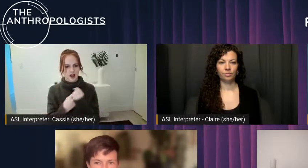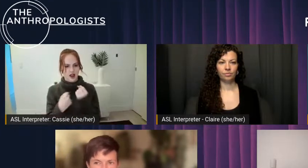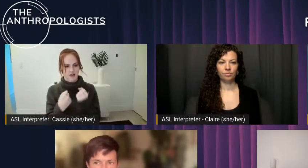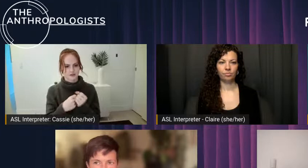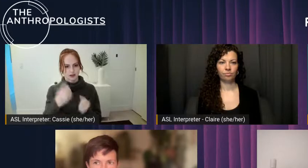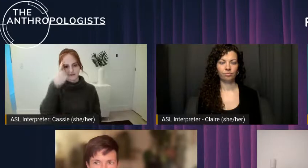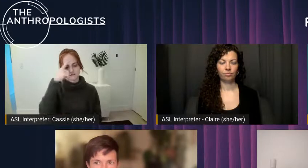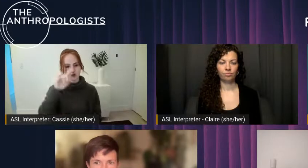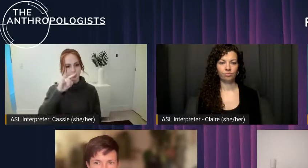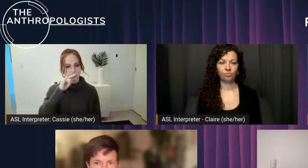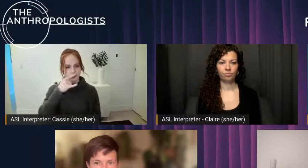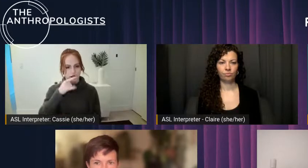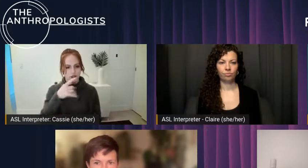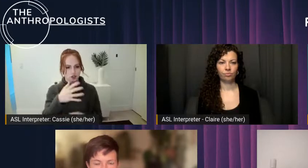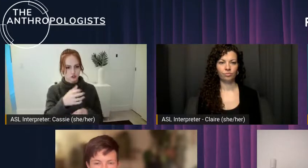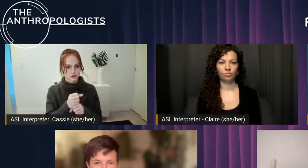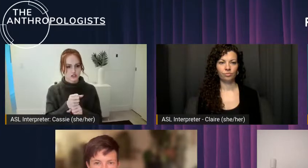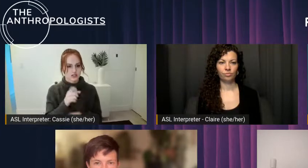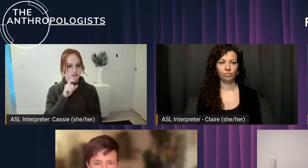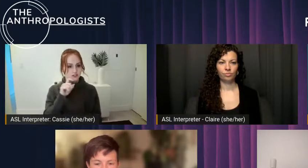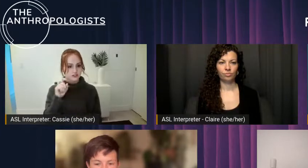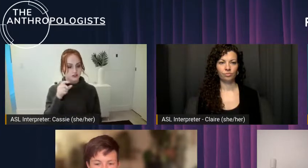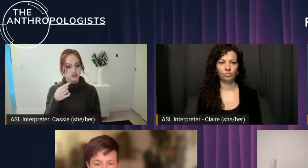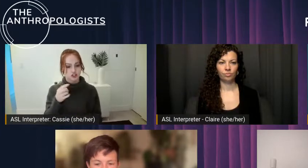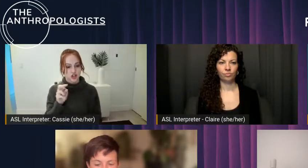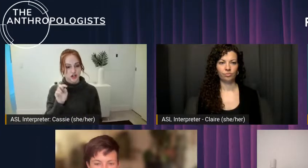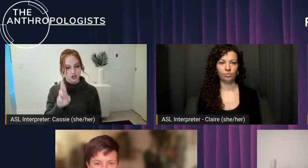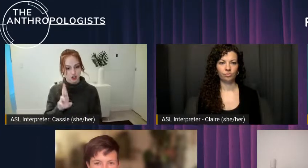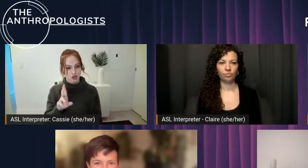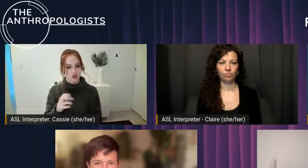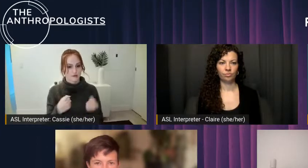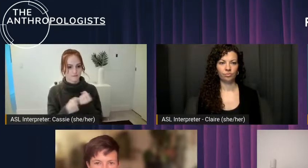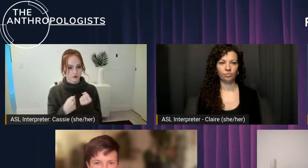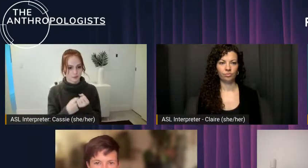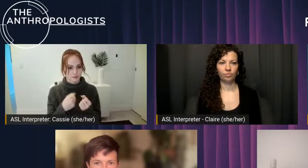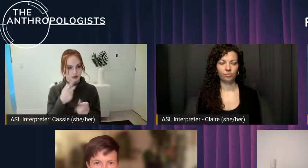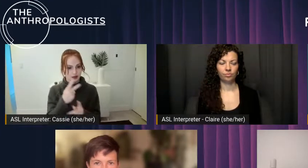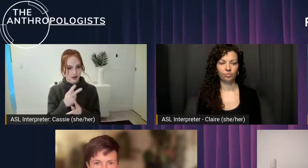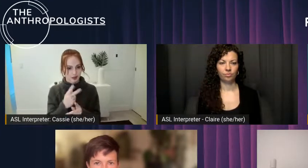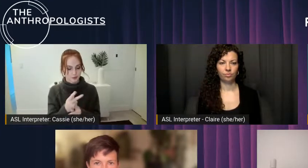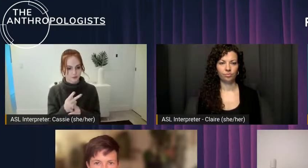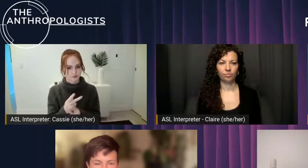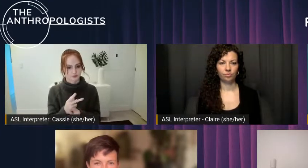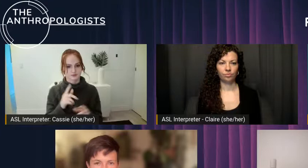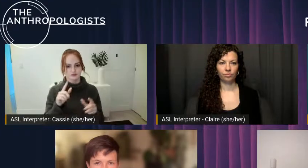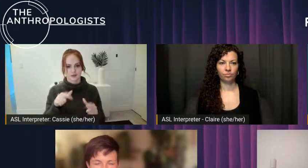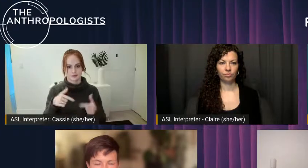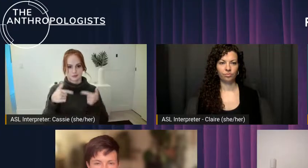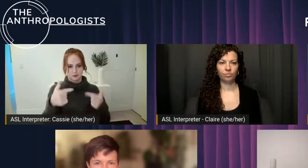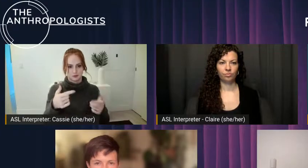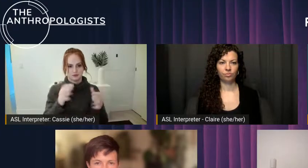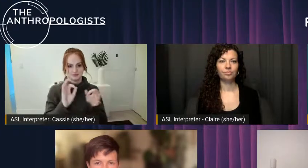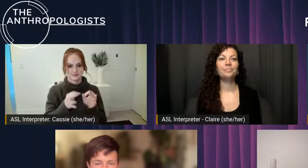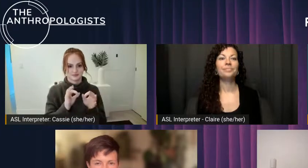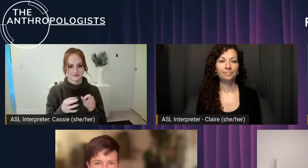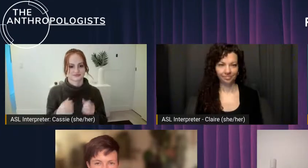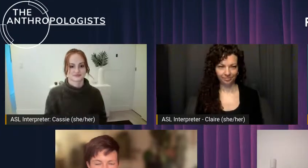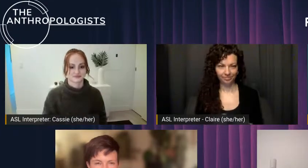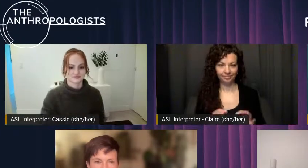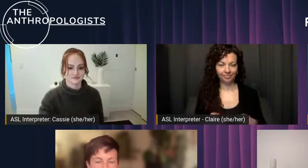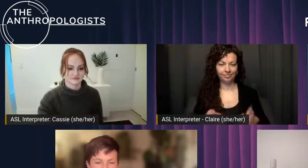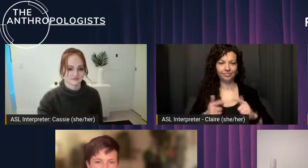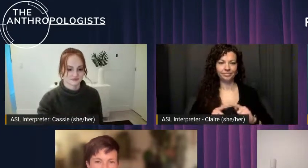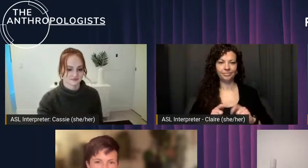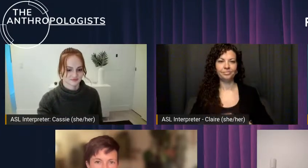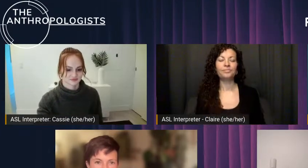care. So I want to dig in a little bit more about both what's at risk here, and Renee, you've spoken to some